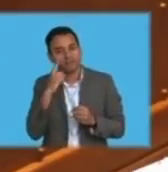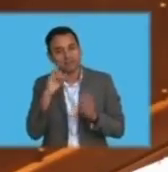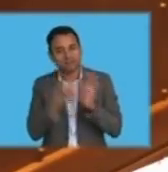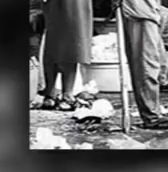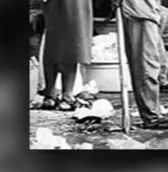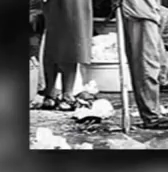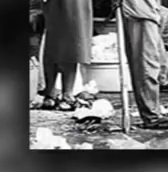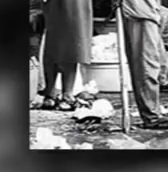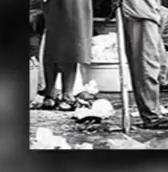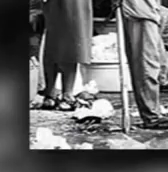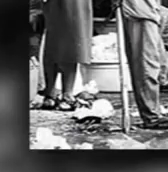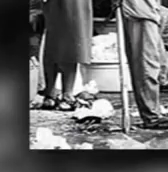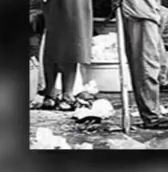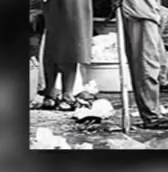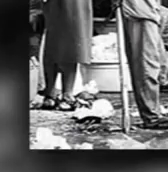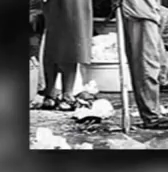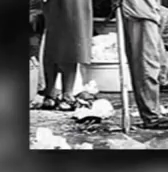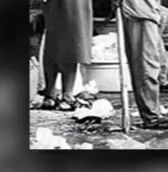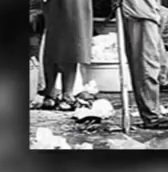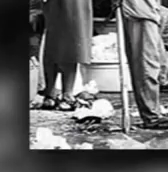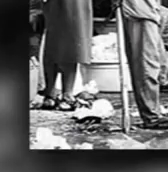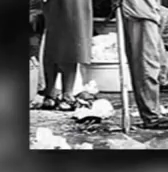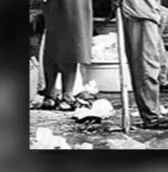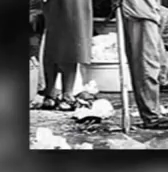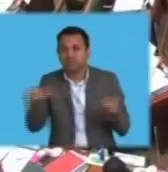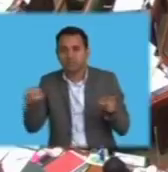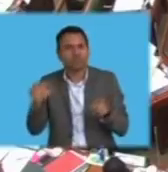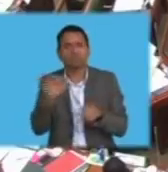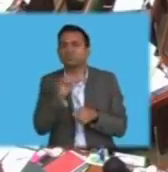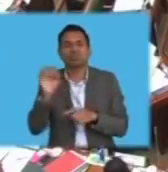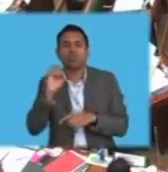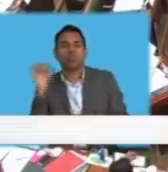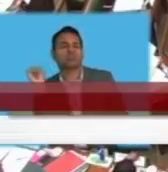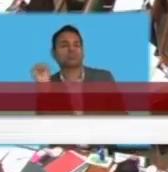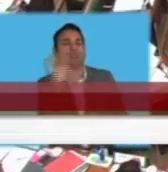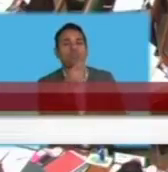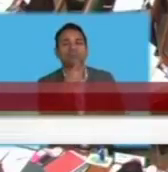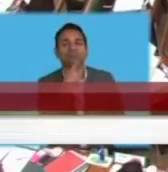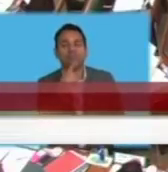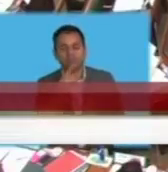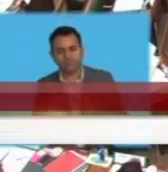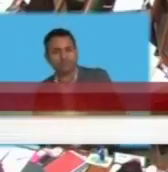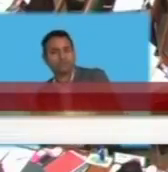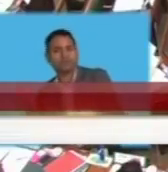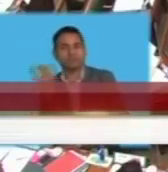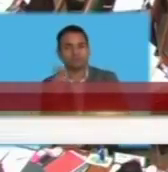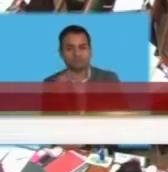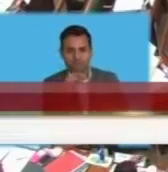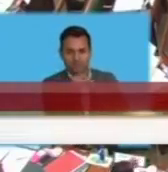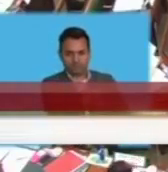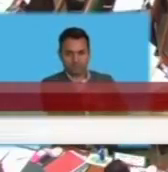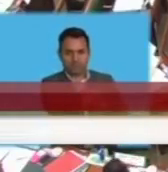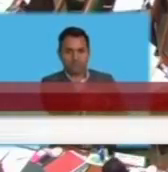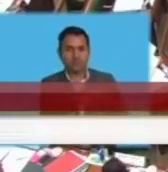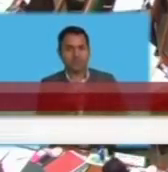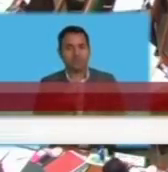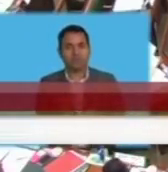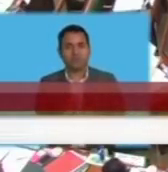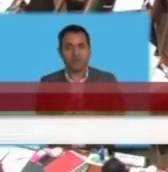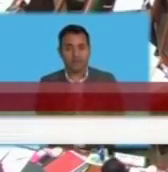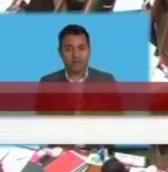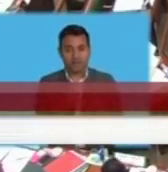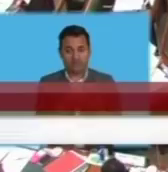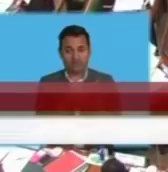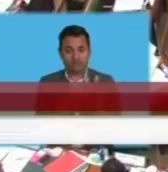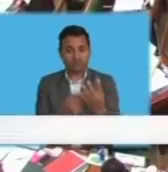opposition leader hit back, saying they did not want to talk about the coup. And when you are pointing a finger, Madam Speaker, 4 fingers are pointing back at you.